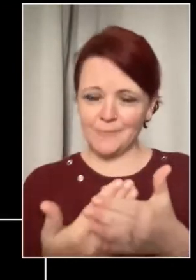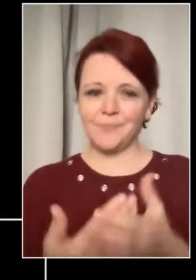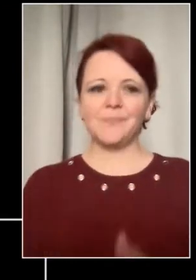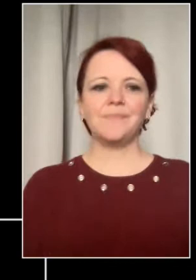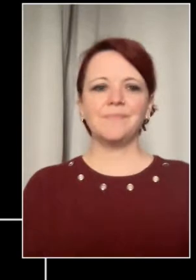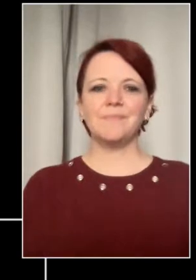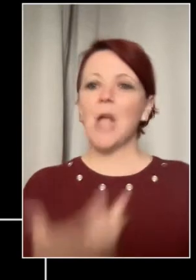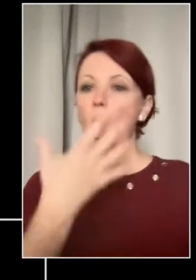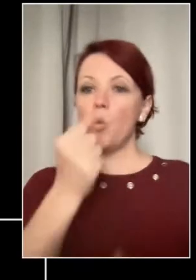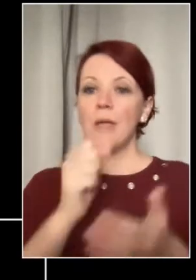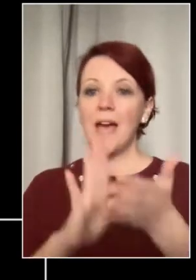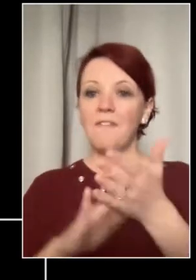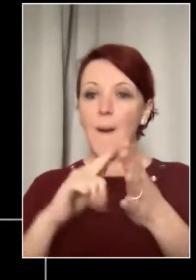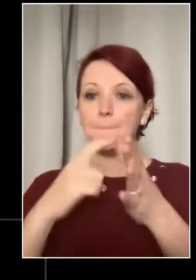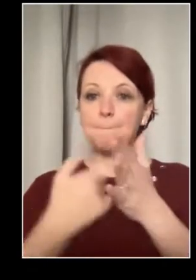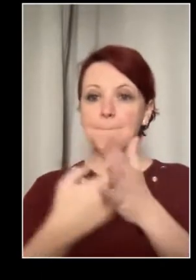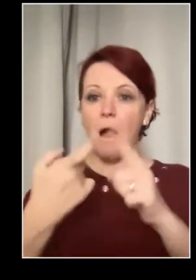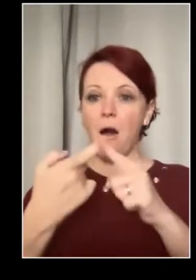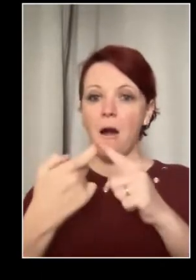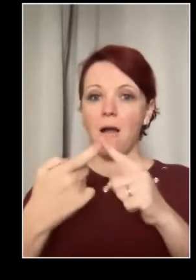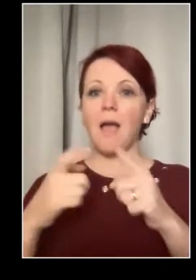Major Mark Elliott?